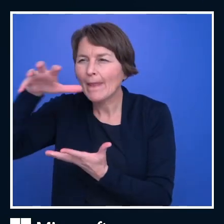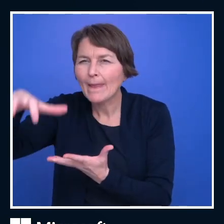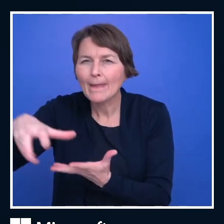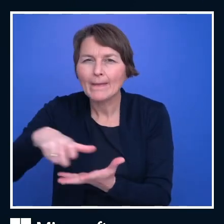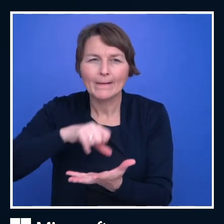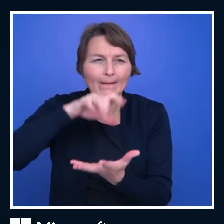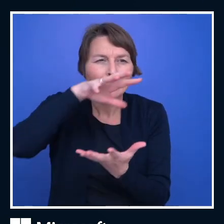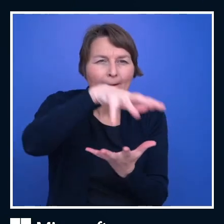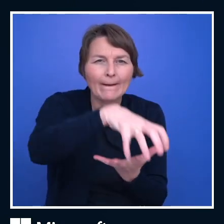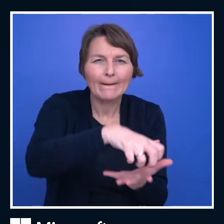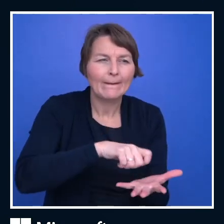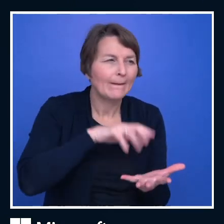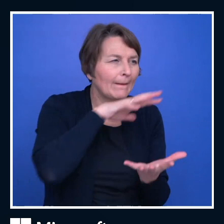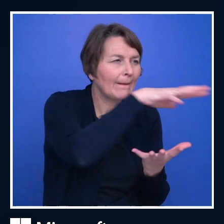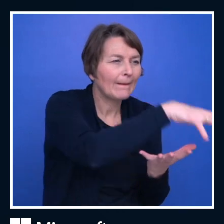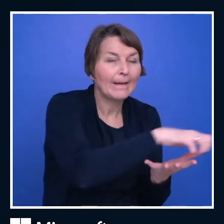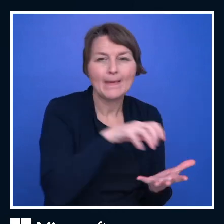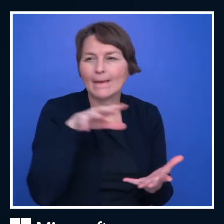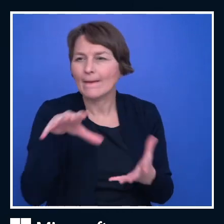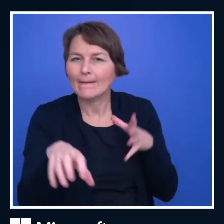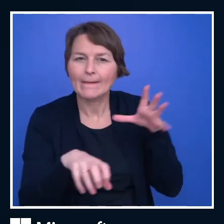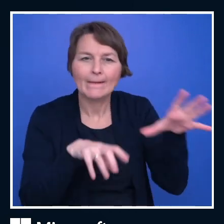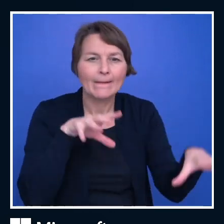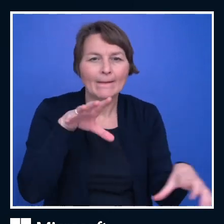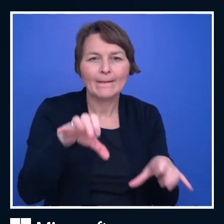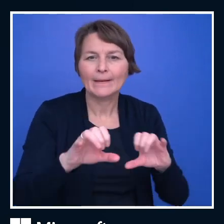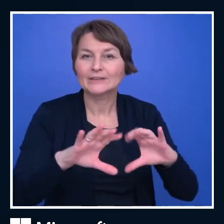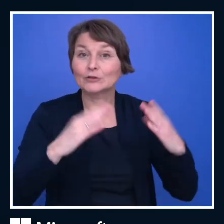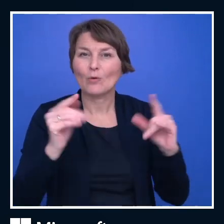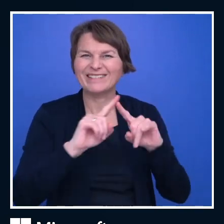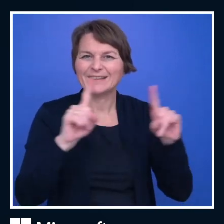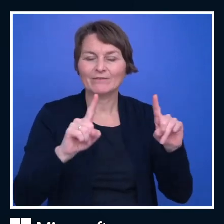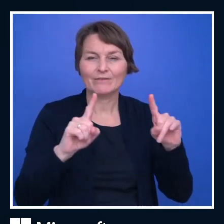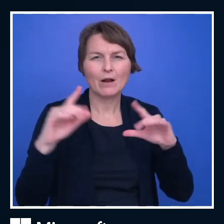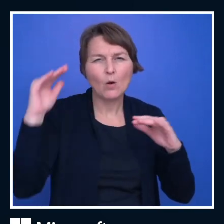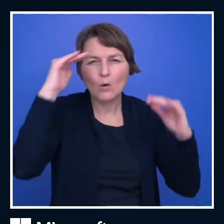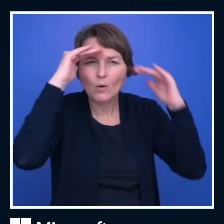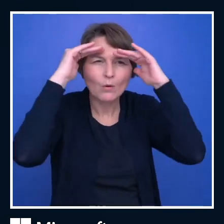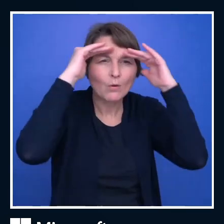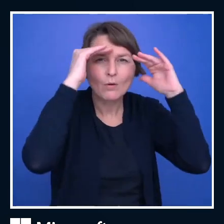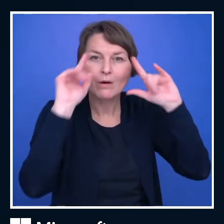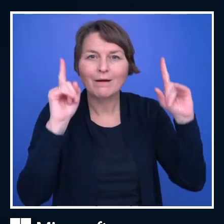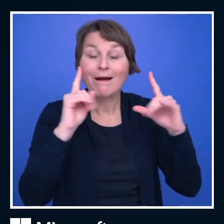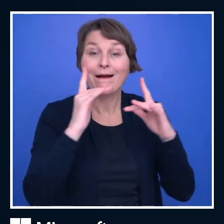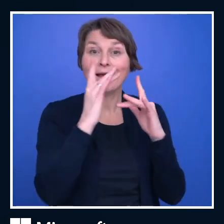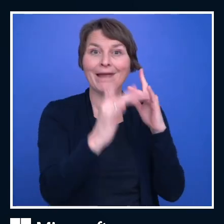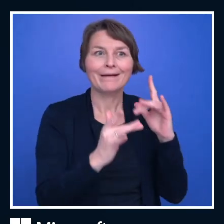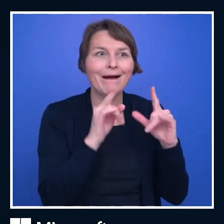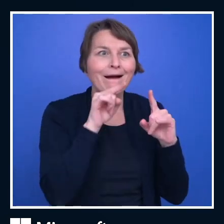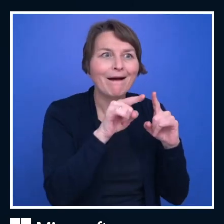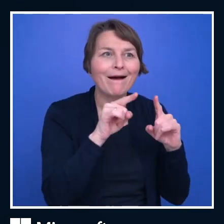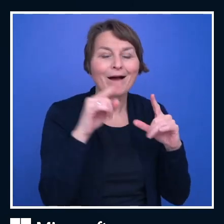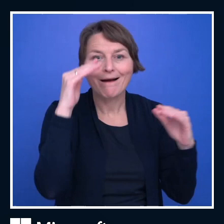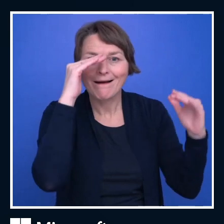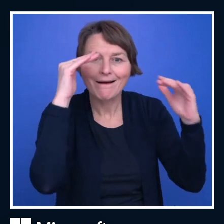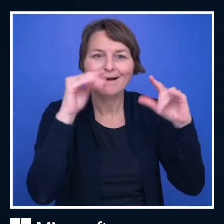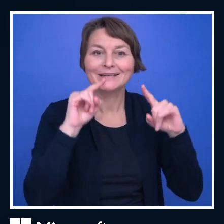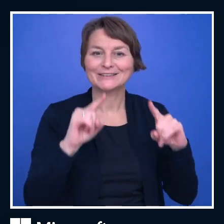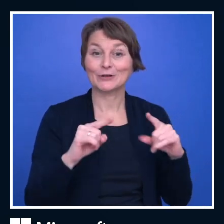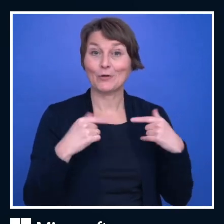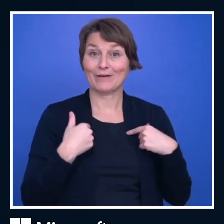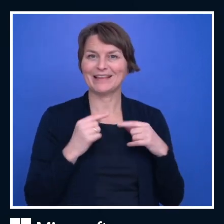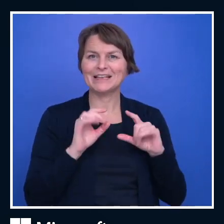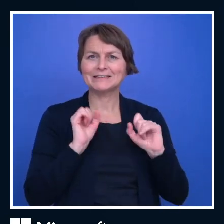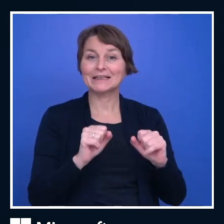vision, speech, language, decision, and search. And for the first time, it's possible for our application to interpret unstructured data in